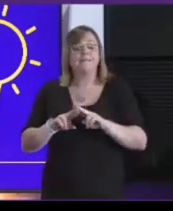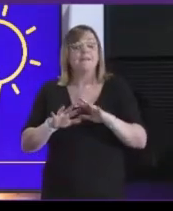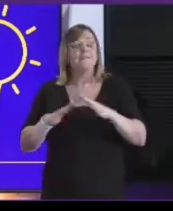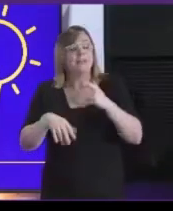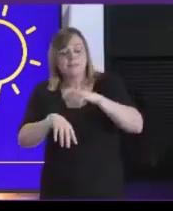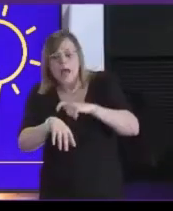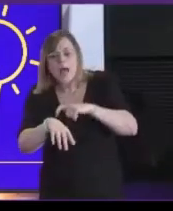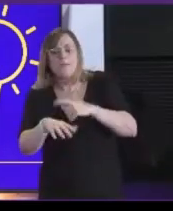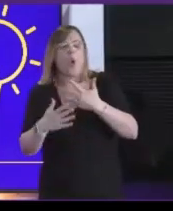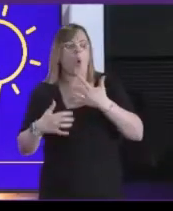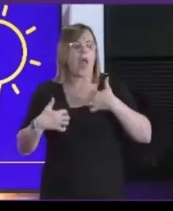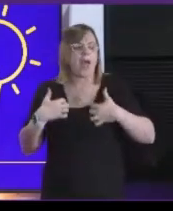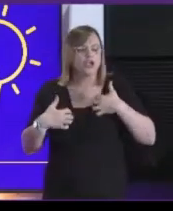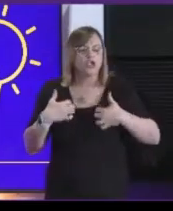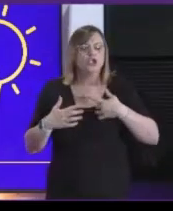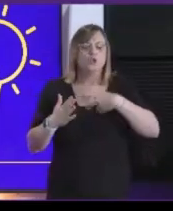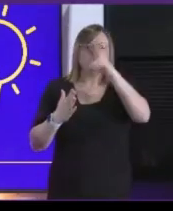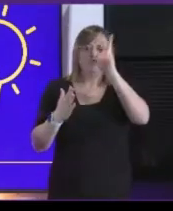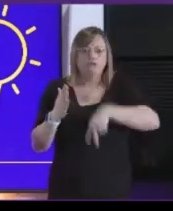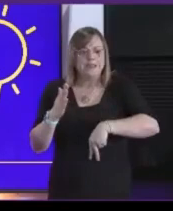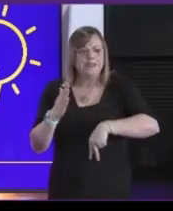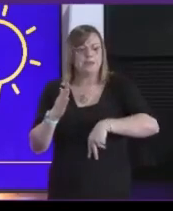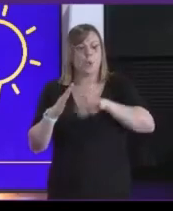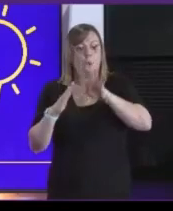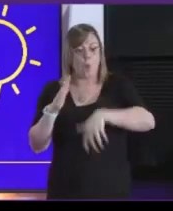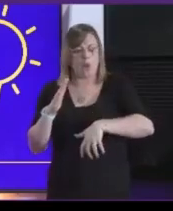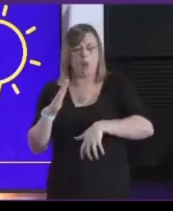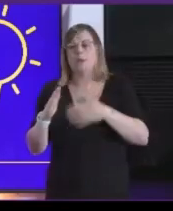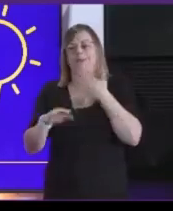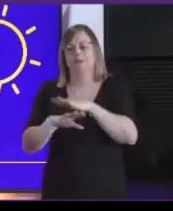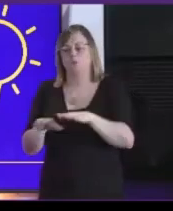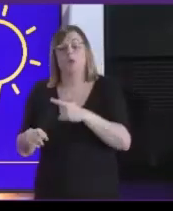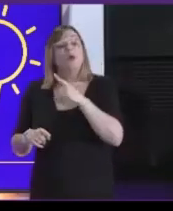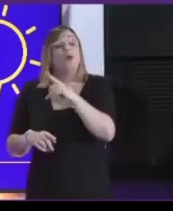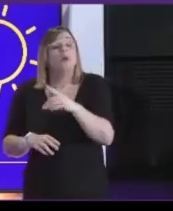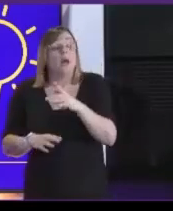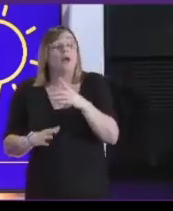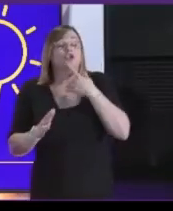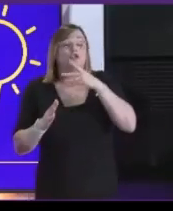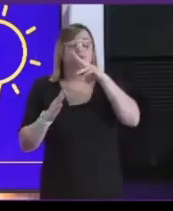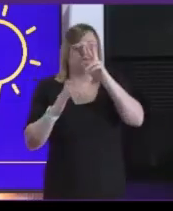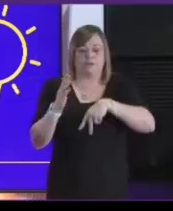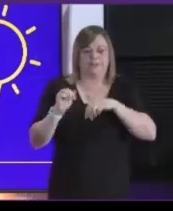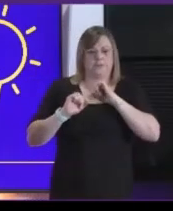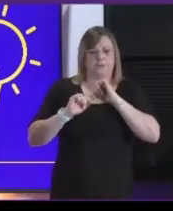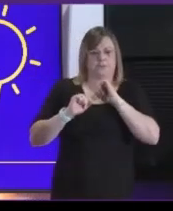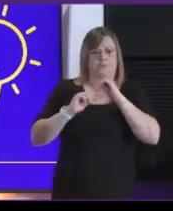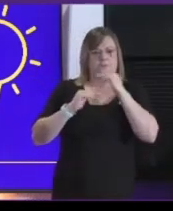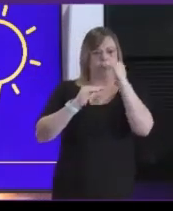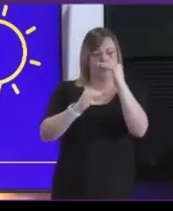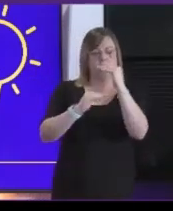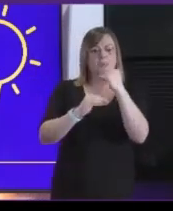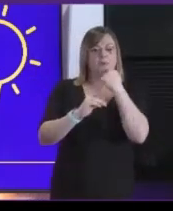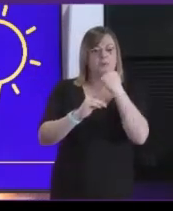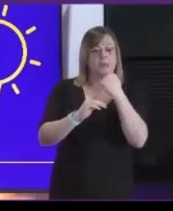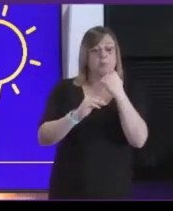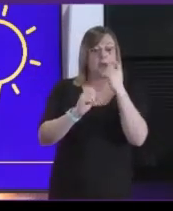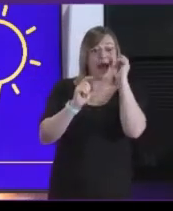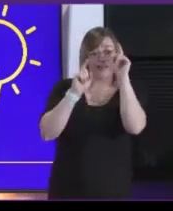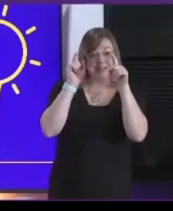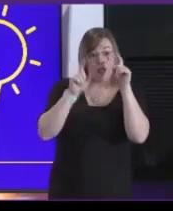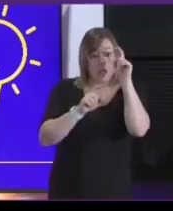time or energy to read the whole thing or the whole standard, then just read the part where it says that the whole idea of this is